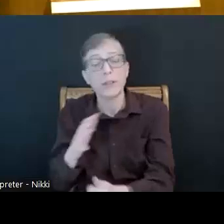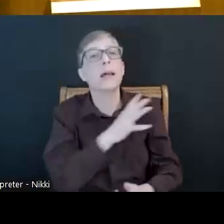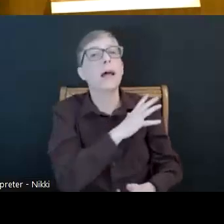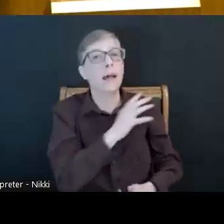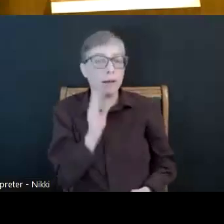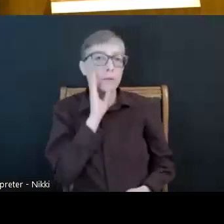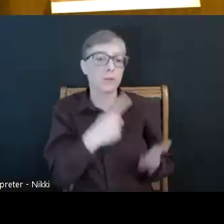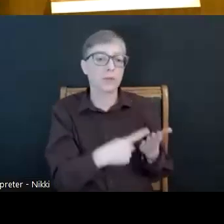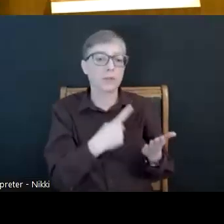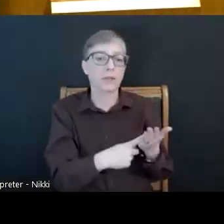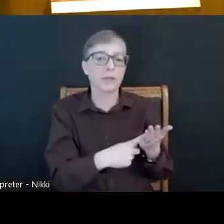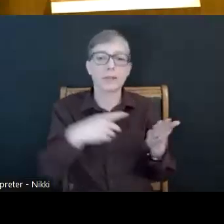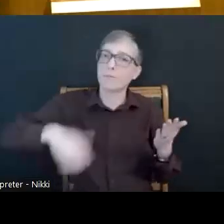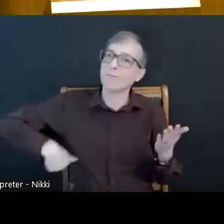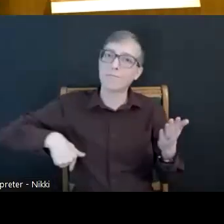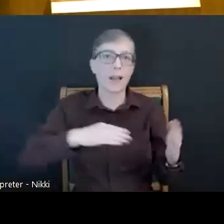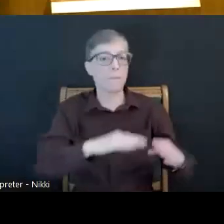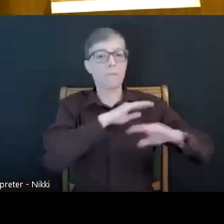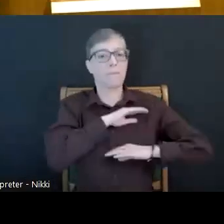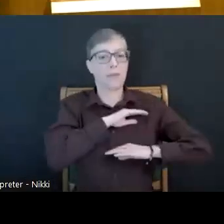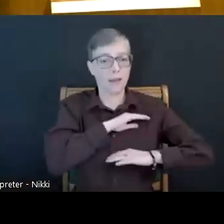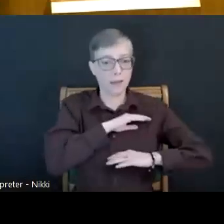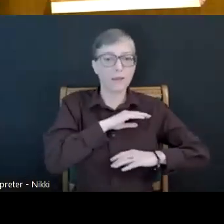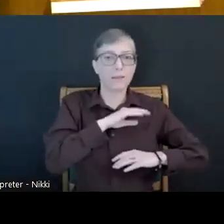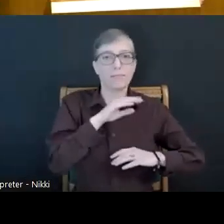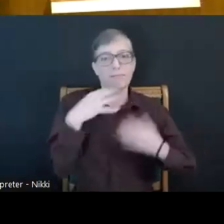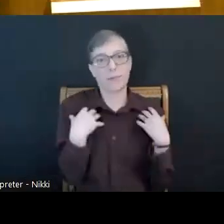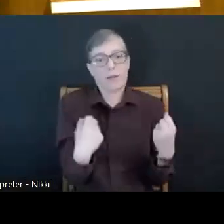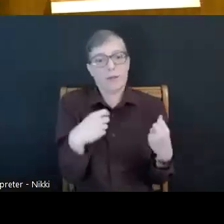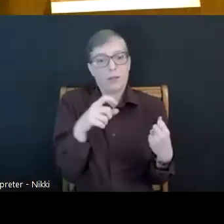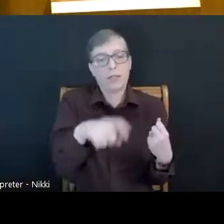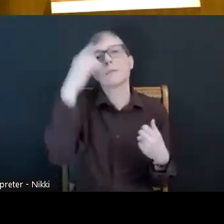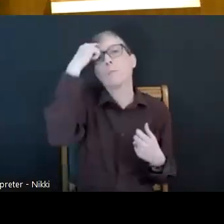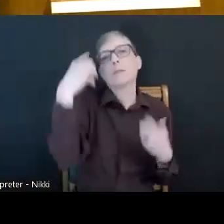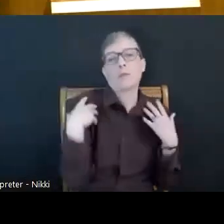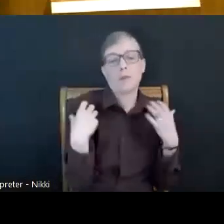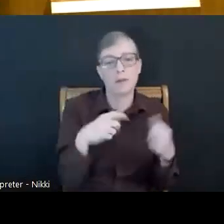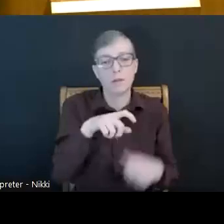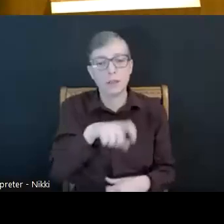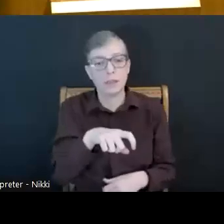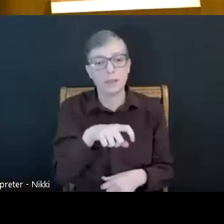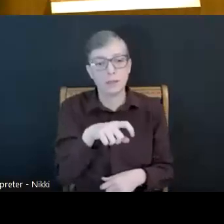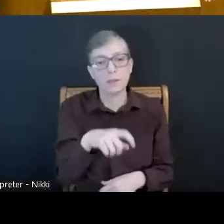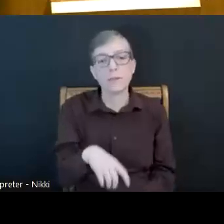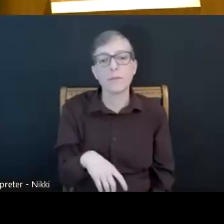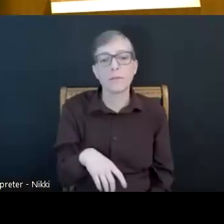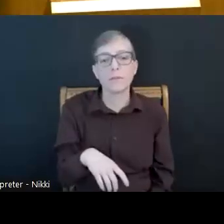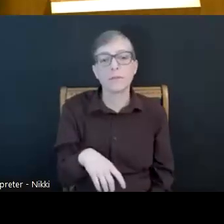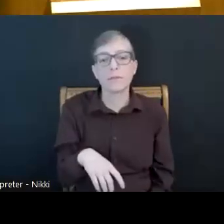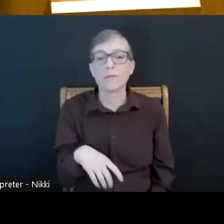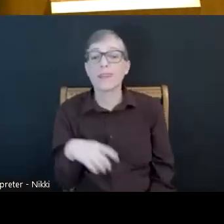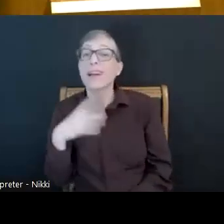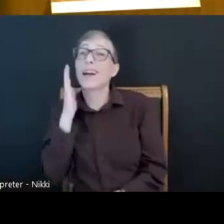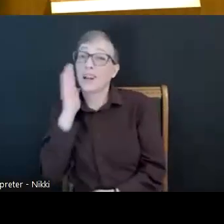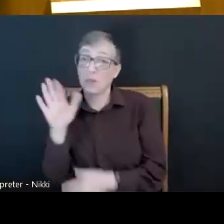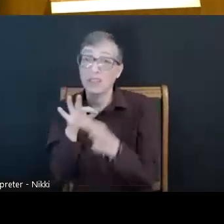population. And then to make the problem worse, I'll discuss how there's a lack of available mental health